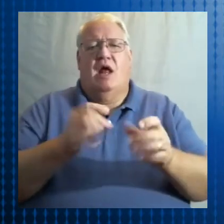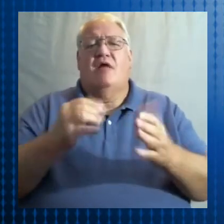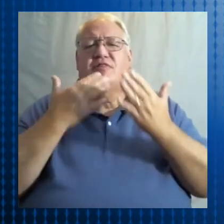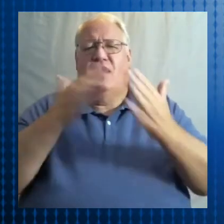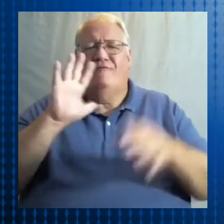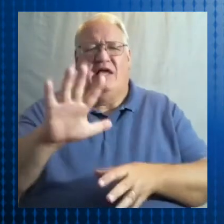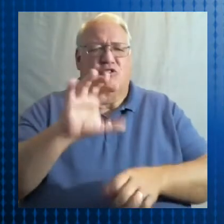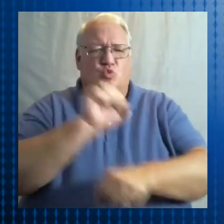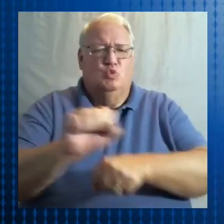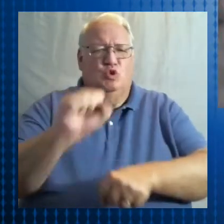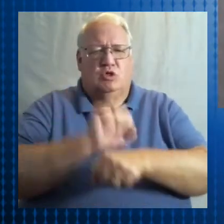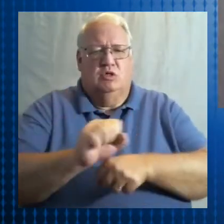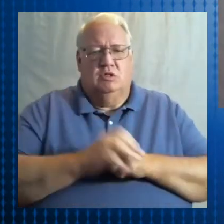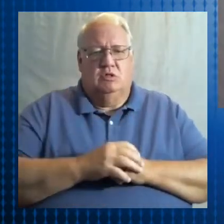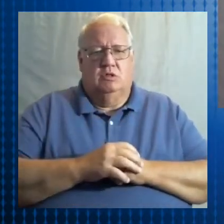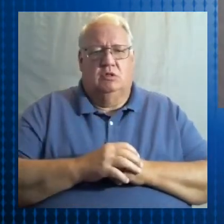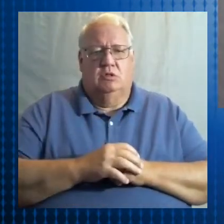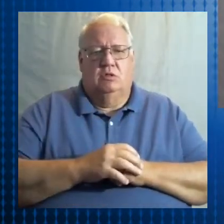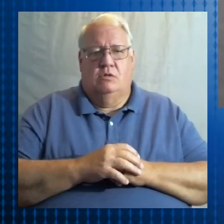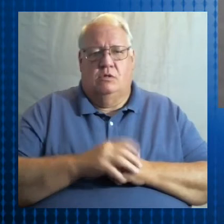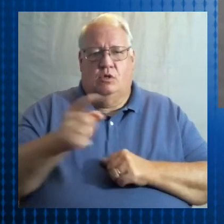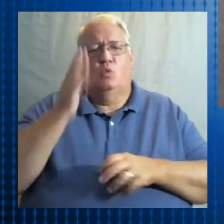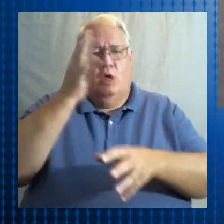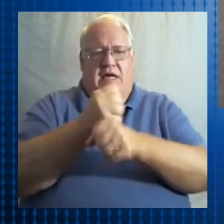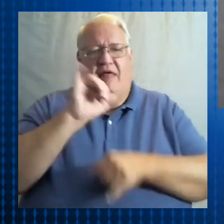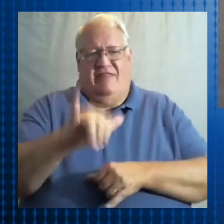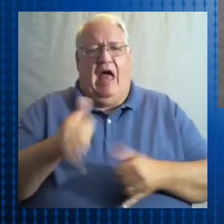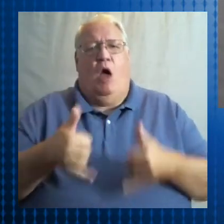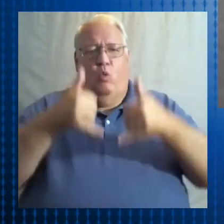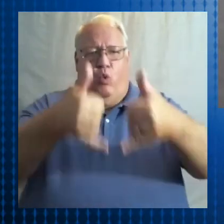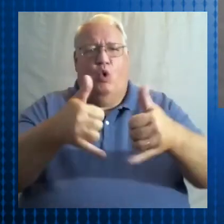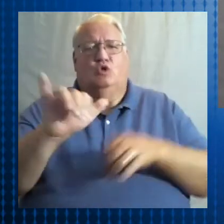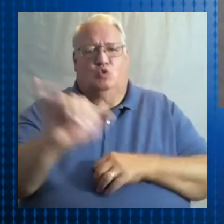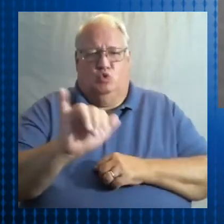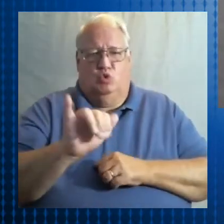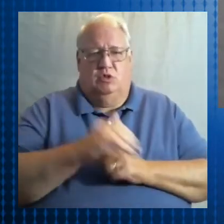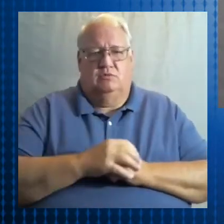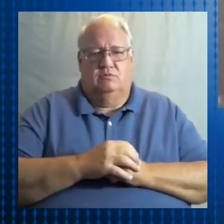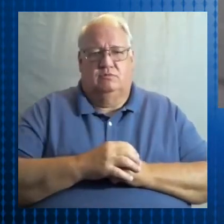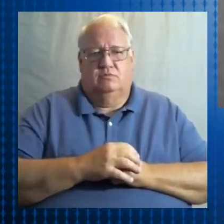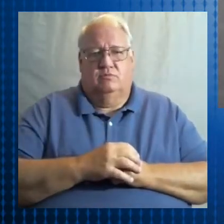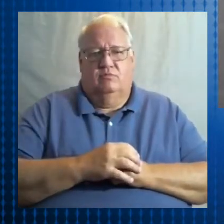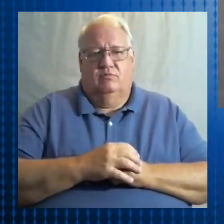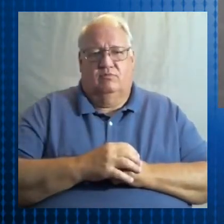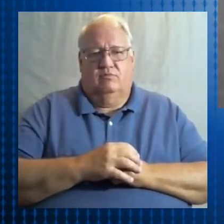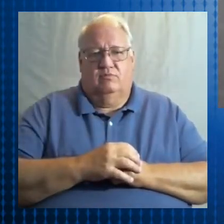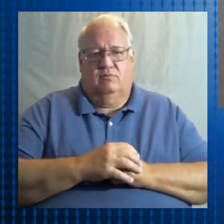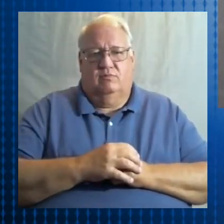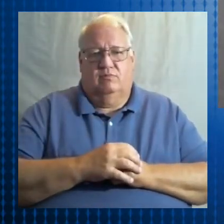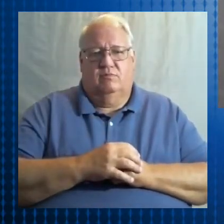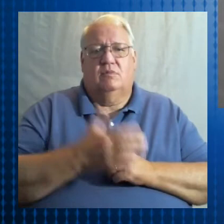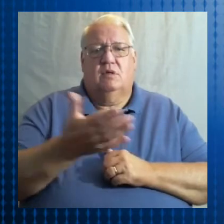contributions. And you will be receiving this award as well. And now we'd like to give a few words to